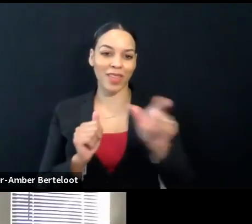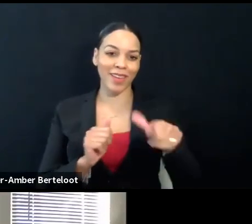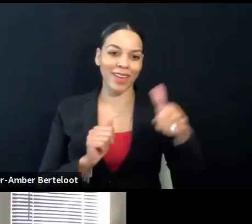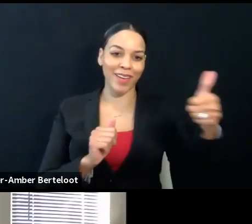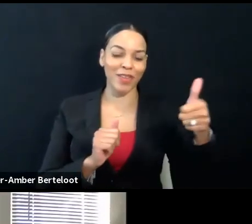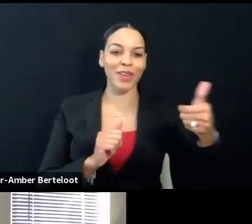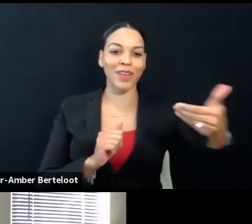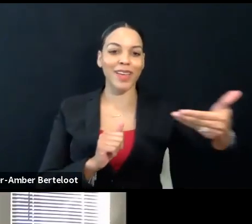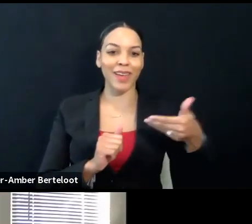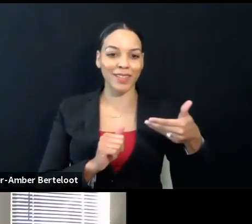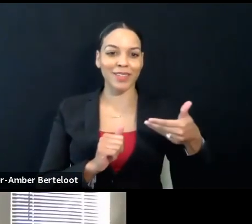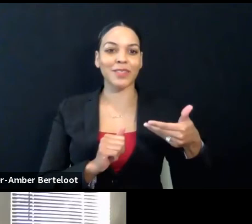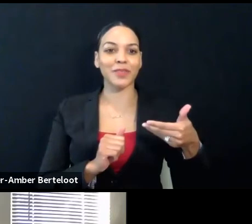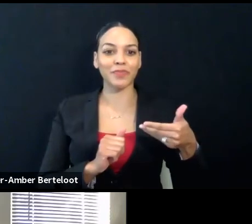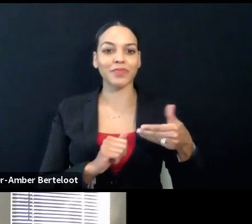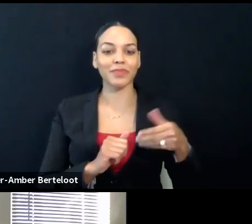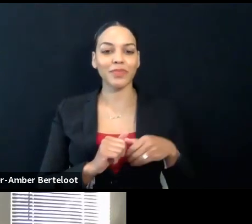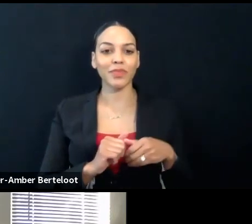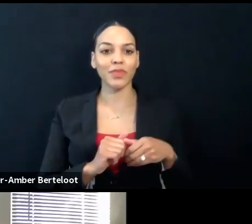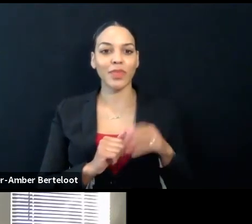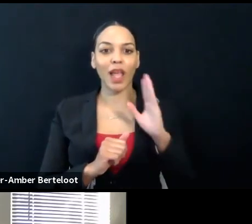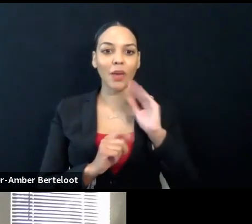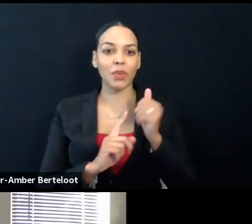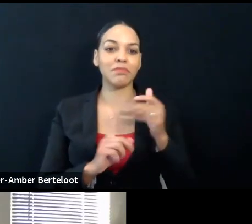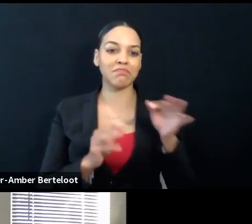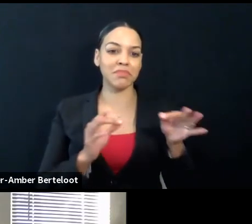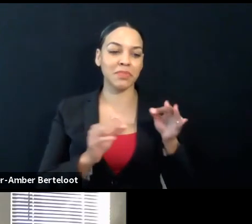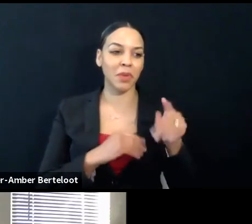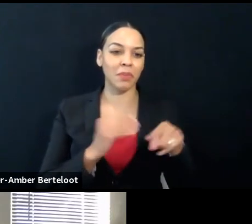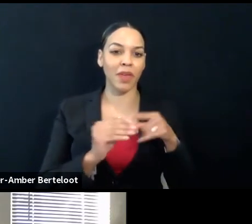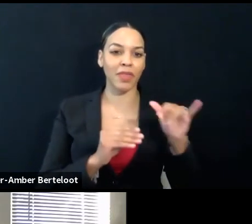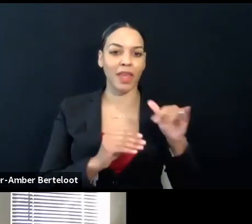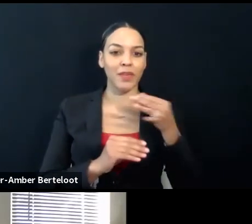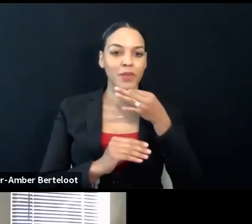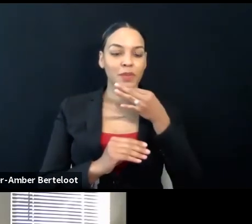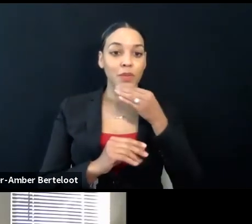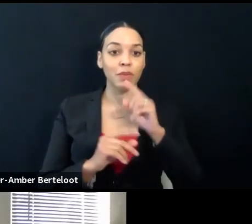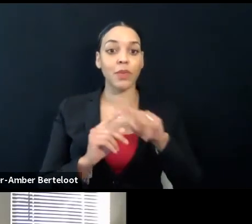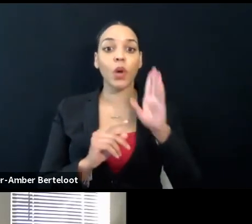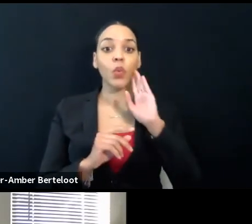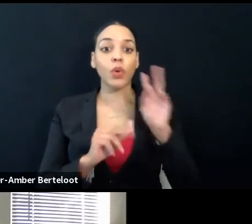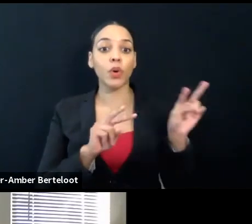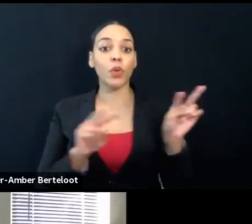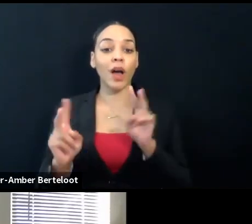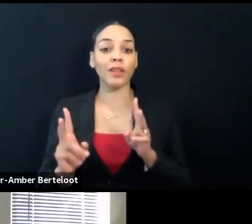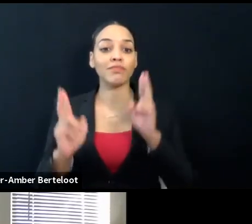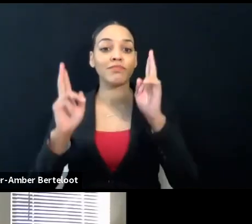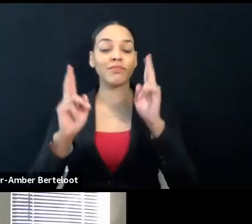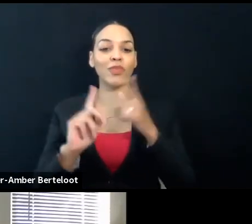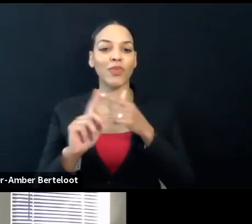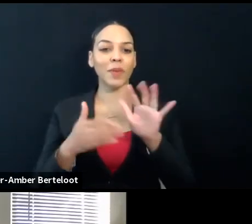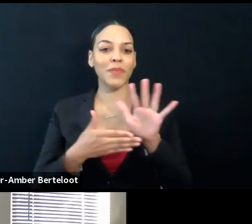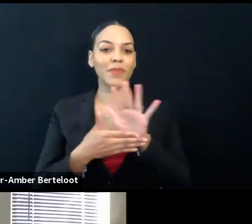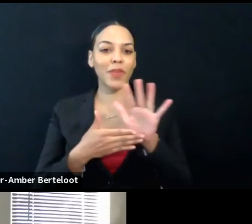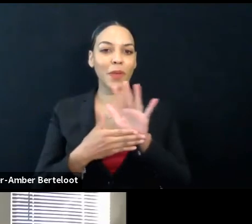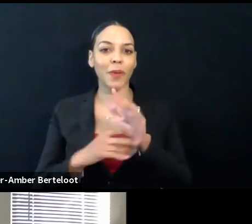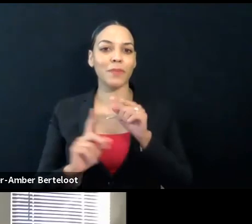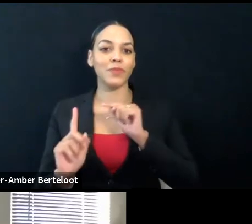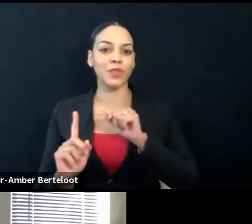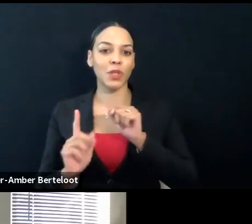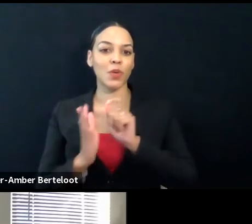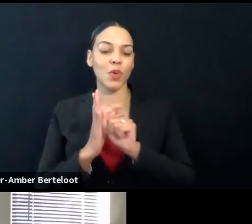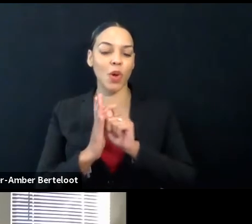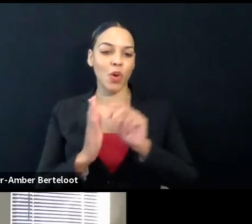her, and I'll tell you that about that then. And we're going to see a clip from a film that she wrote